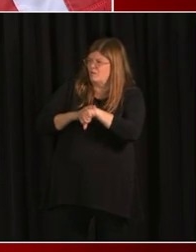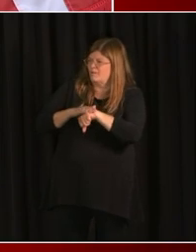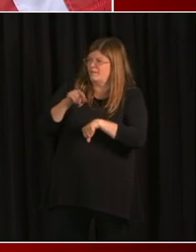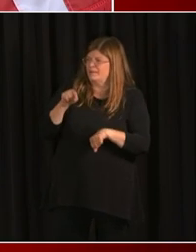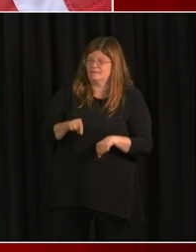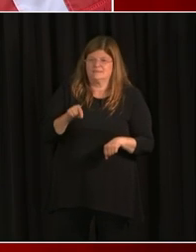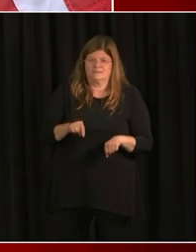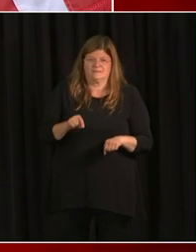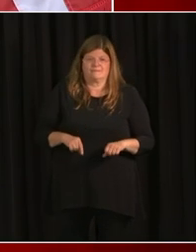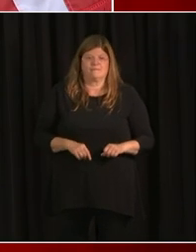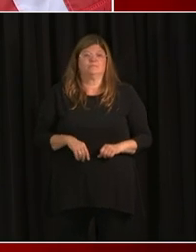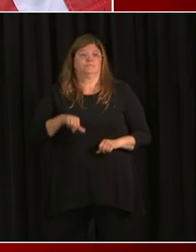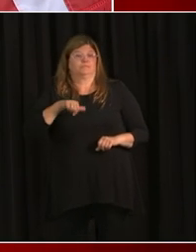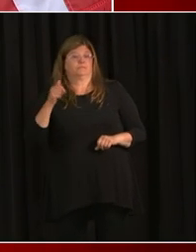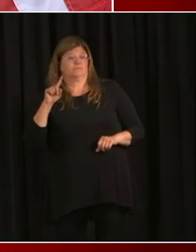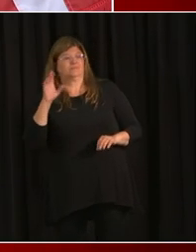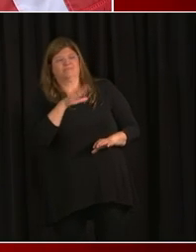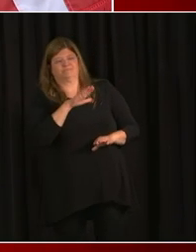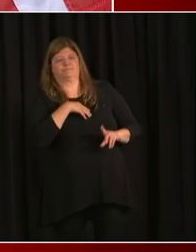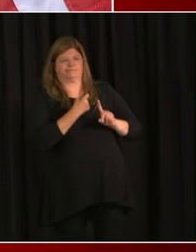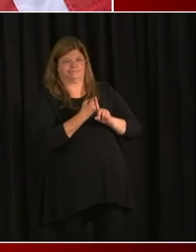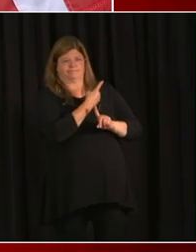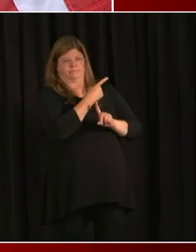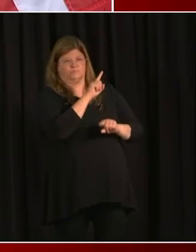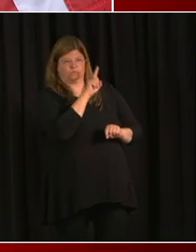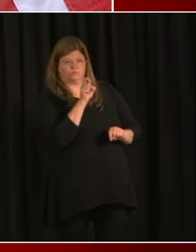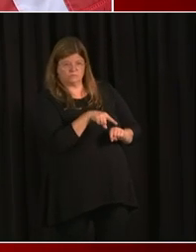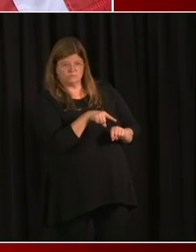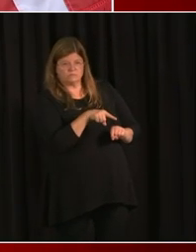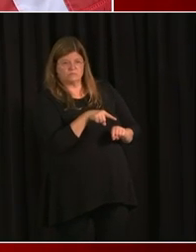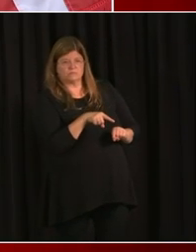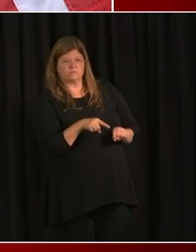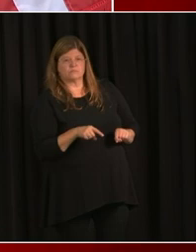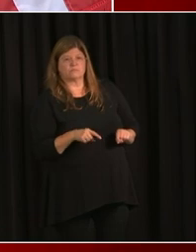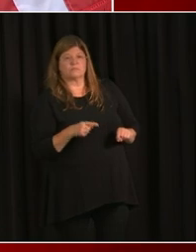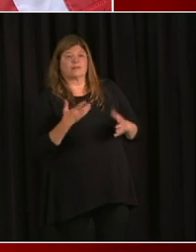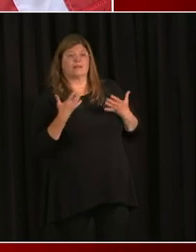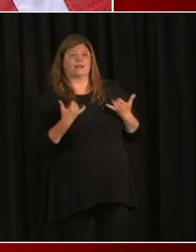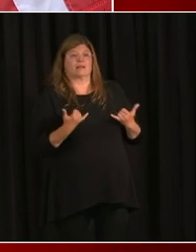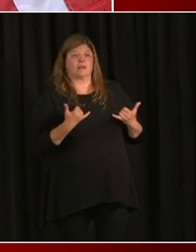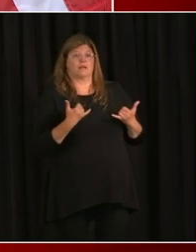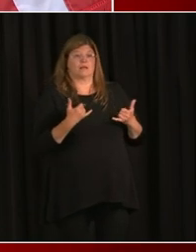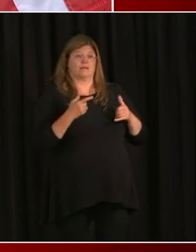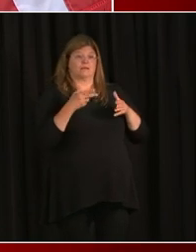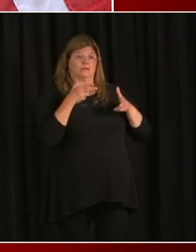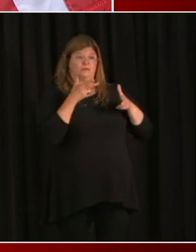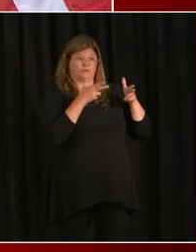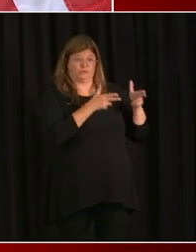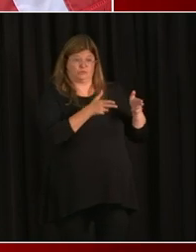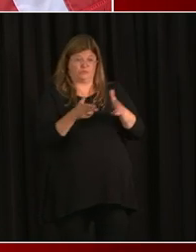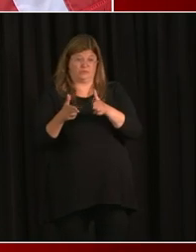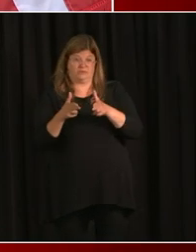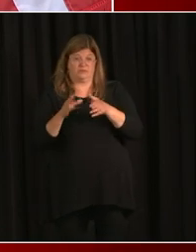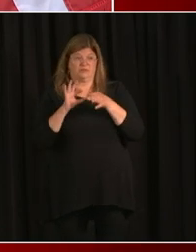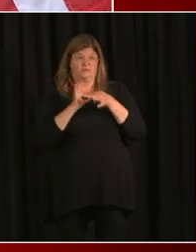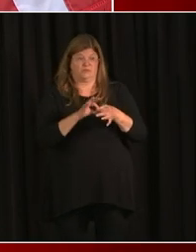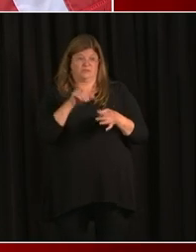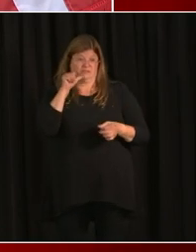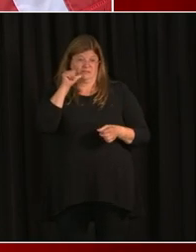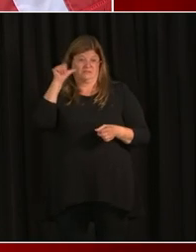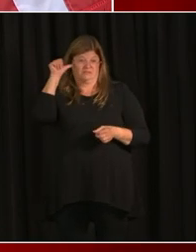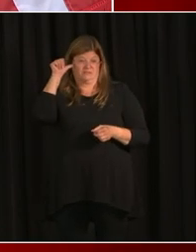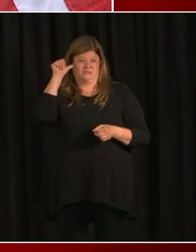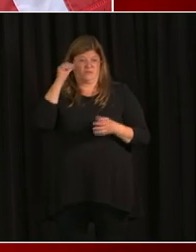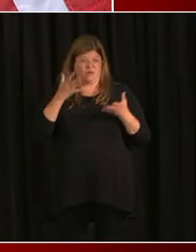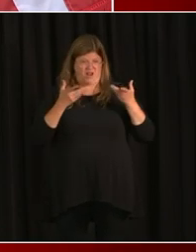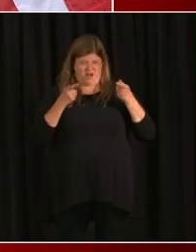Mayor Bowser, can I ask you a separate question? First, the update on the shooting from yesterday, but regarding what happened